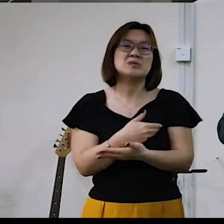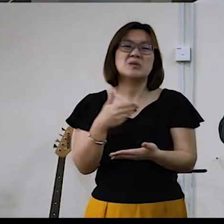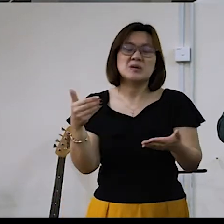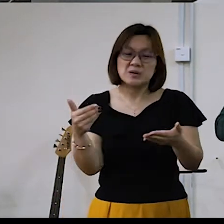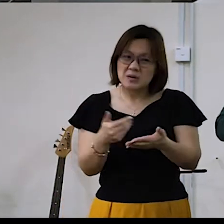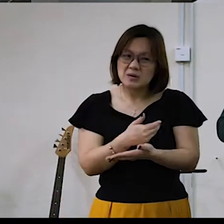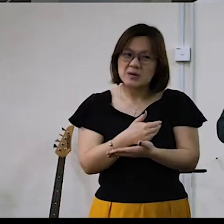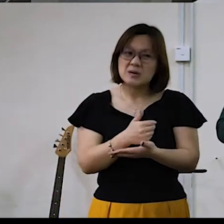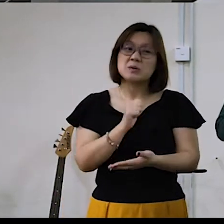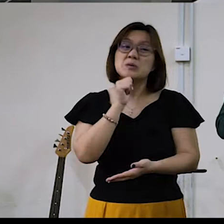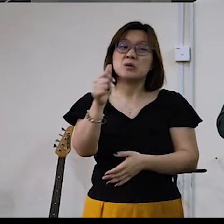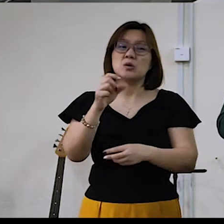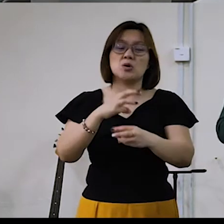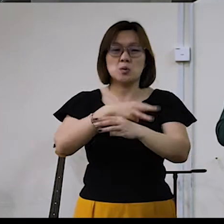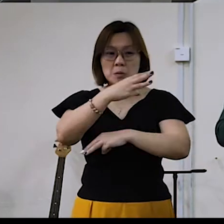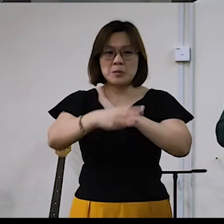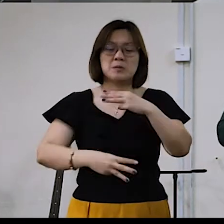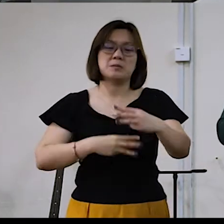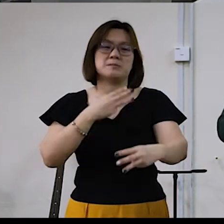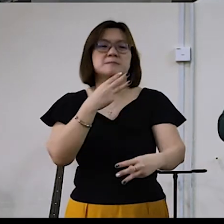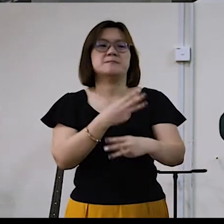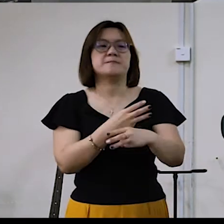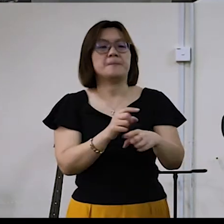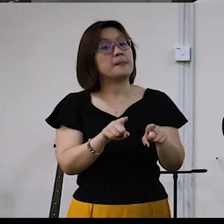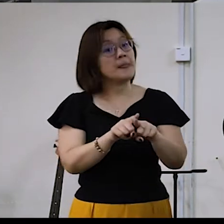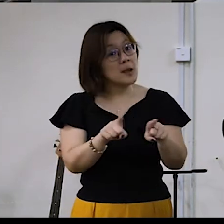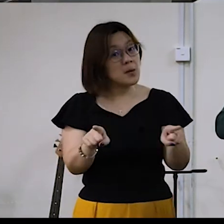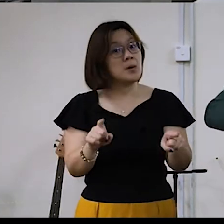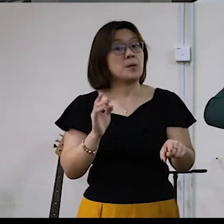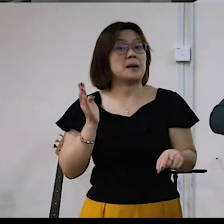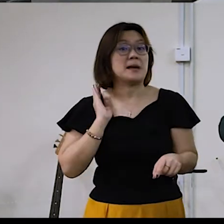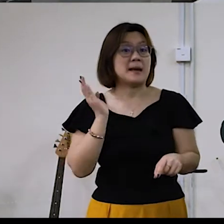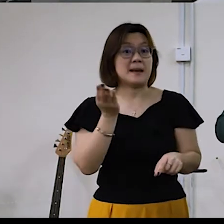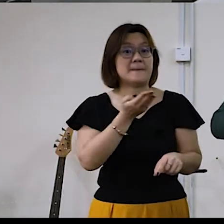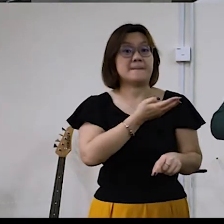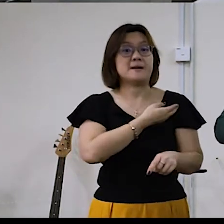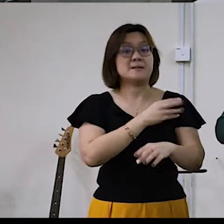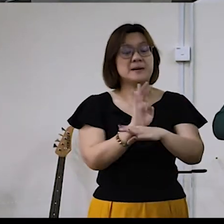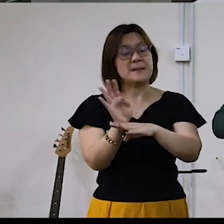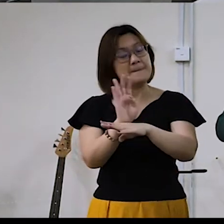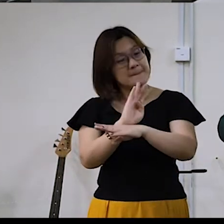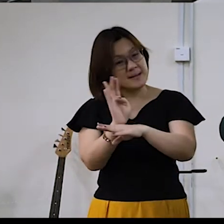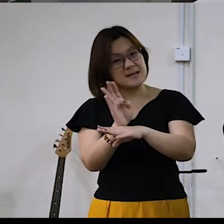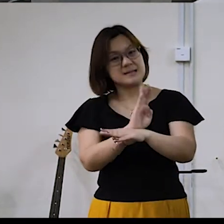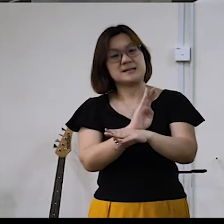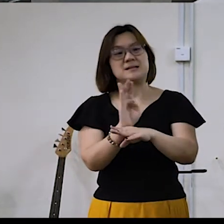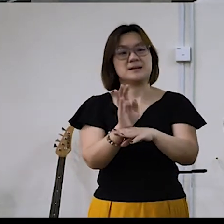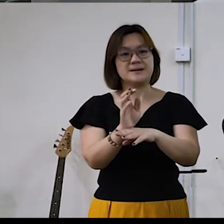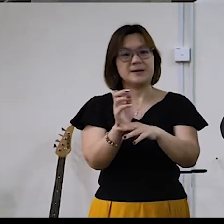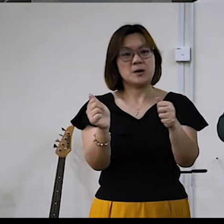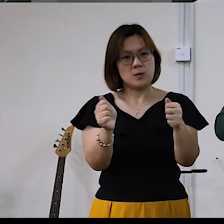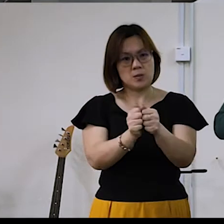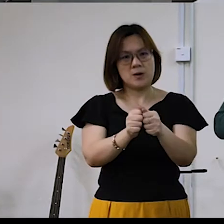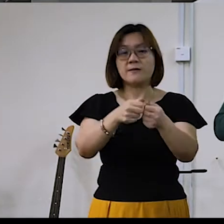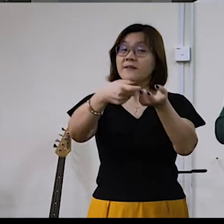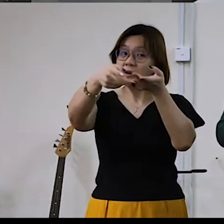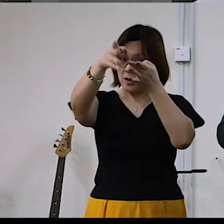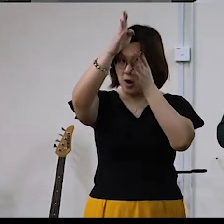allow yourself to absorb the word, not just you are blessed. Your family, your people, your friends around you will